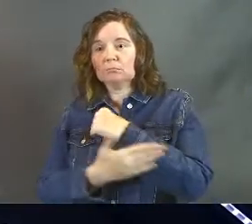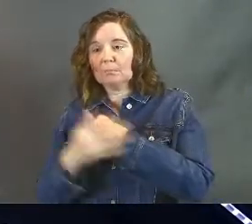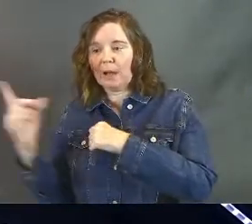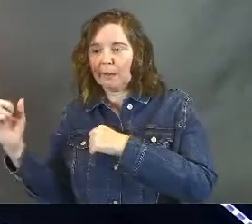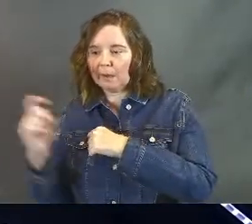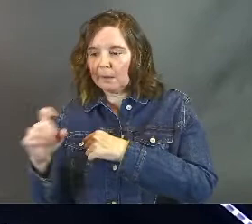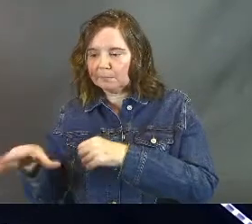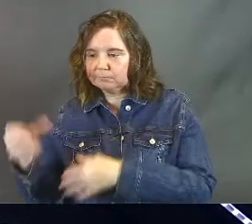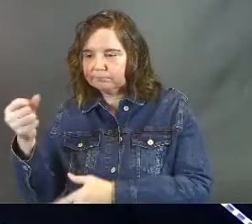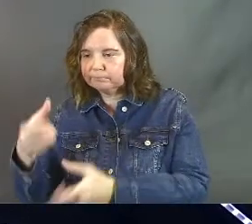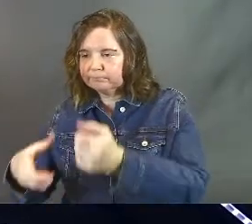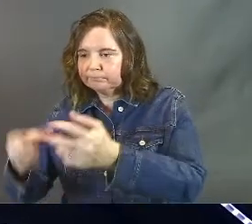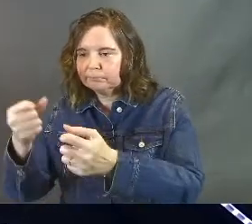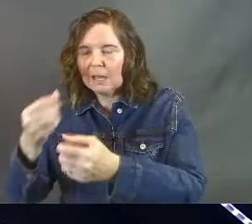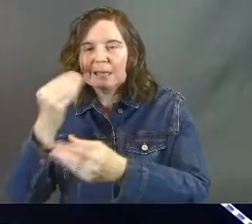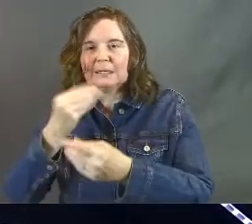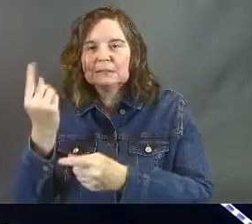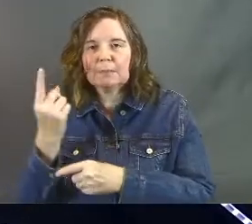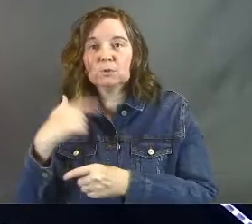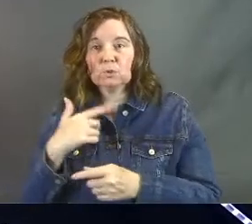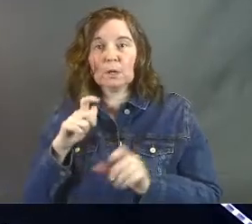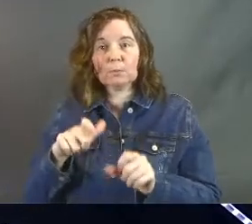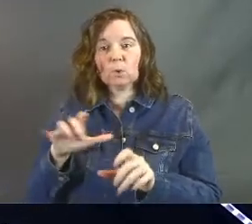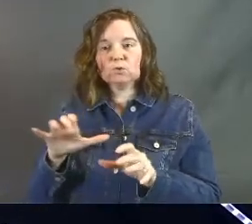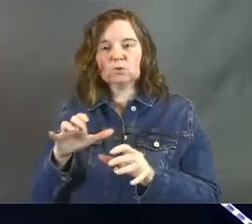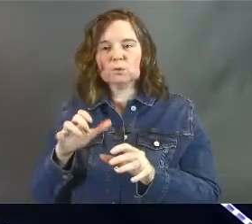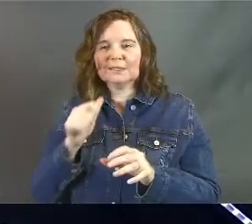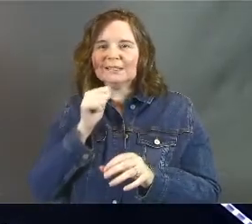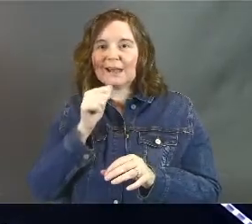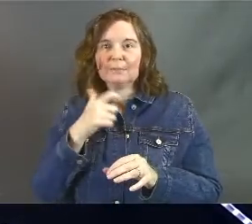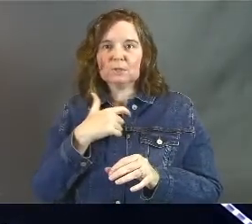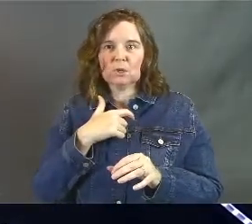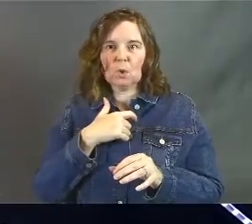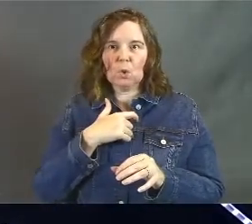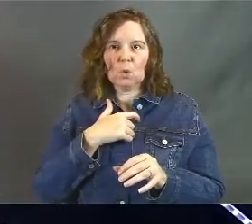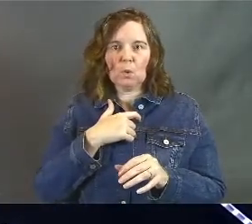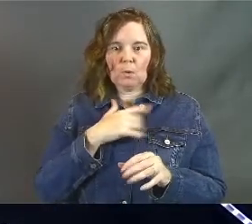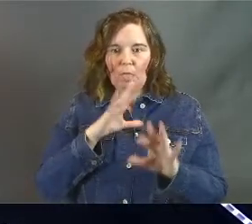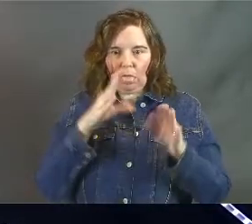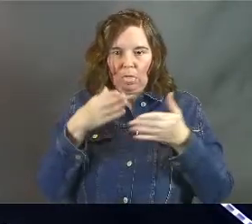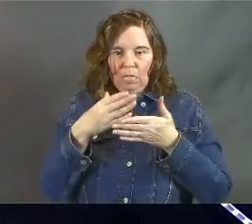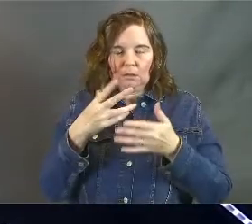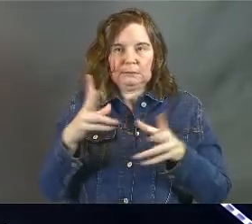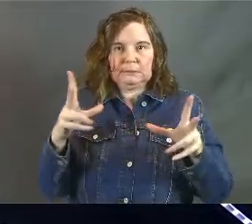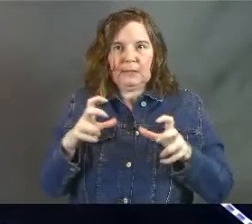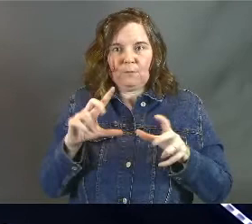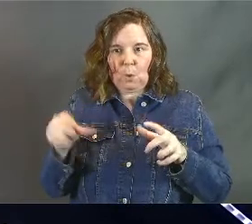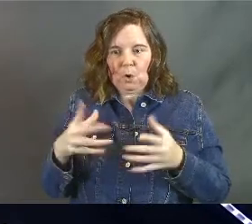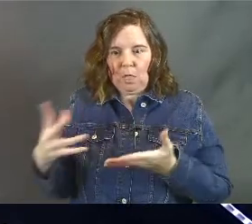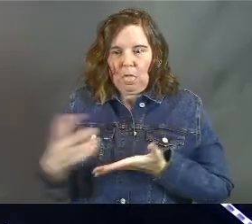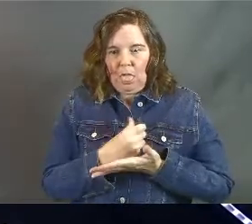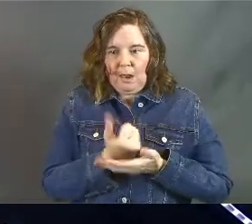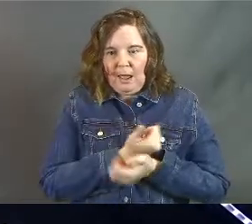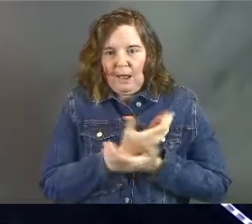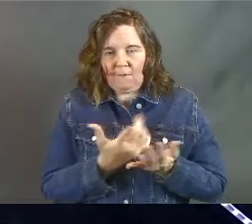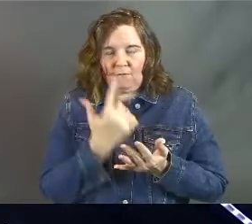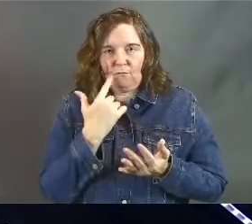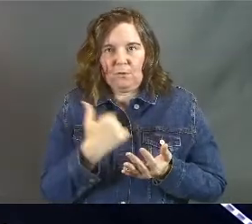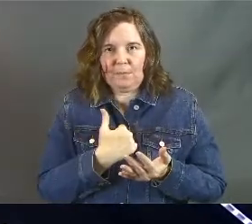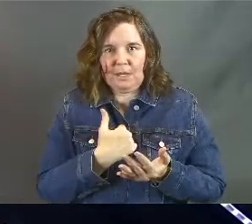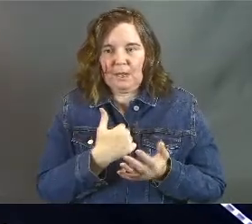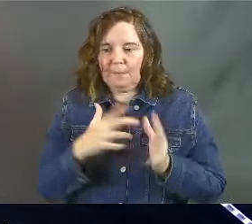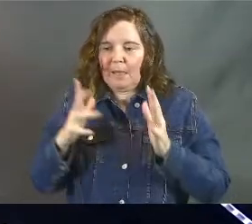come along and need to eat something. So they were supposed to not be so capitalistic that they wanted every